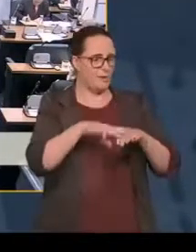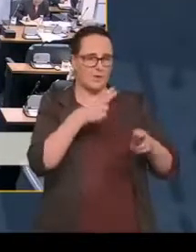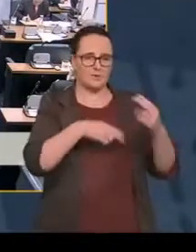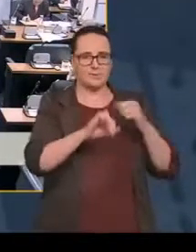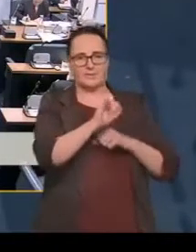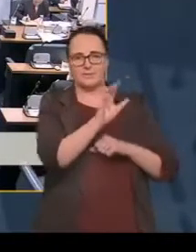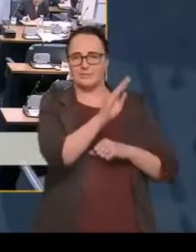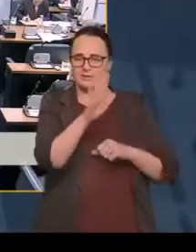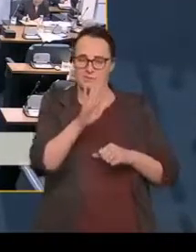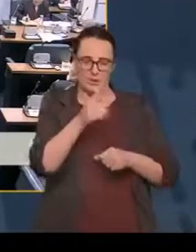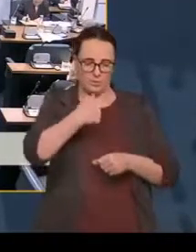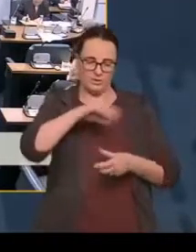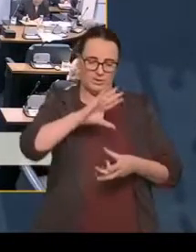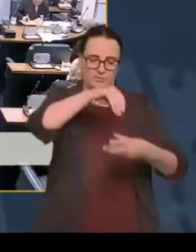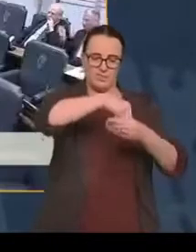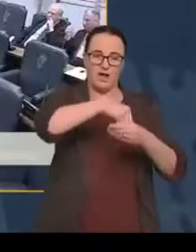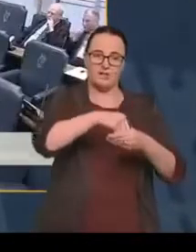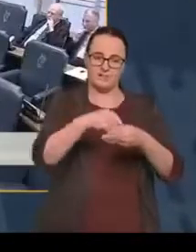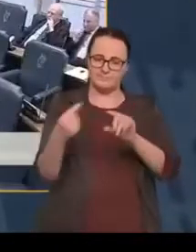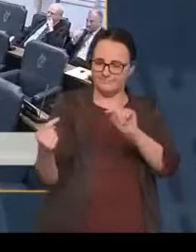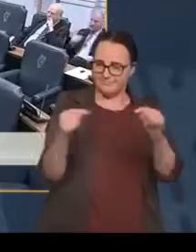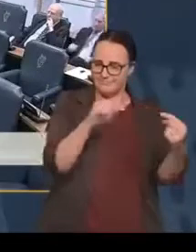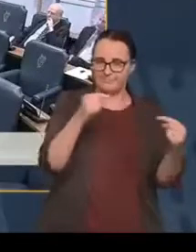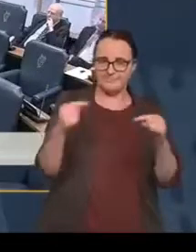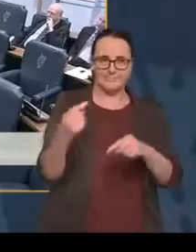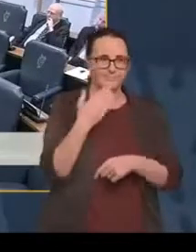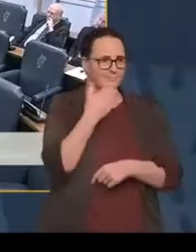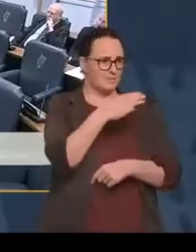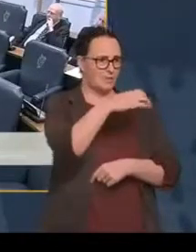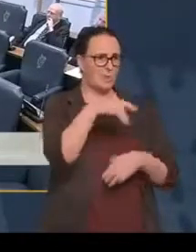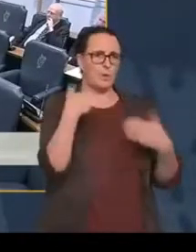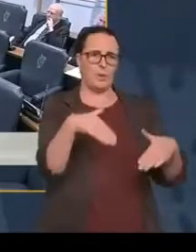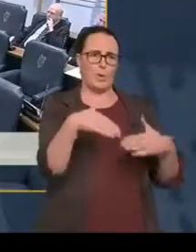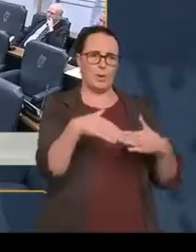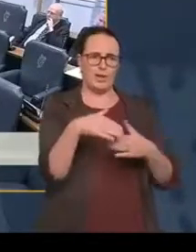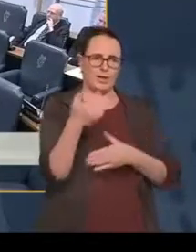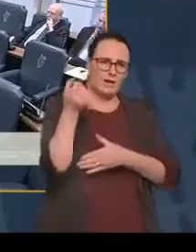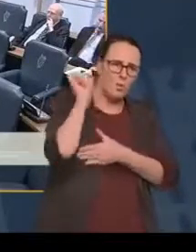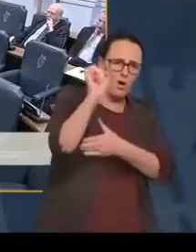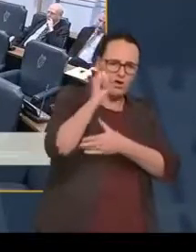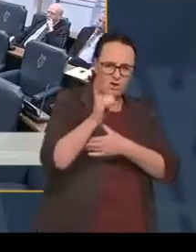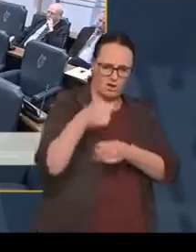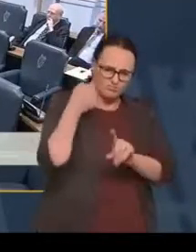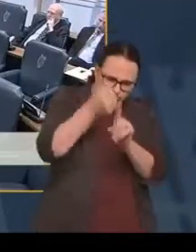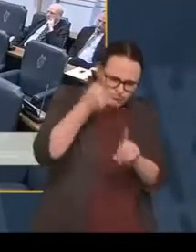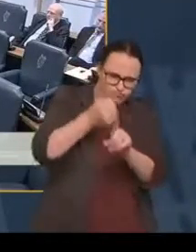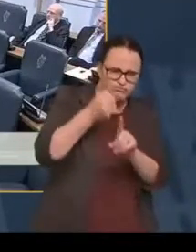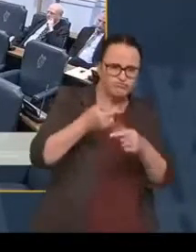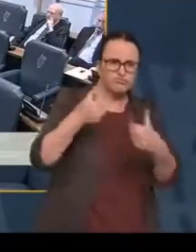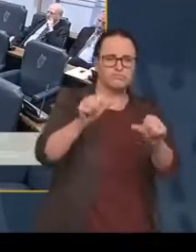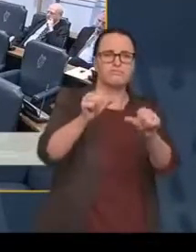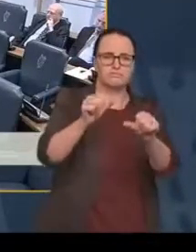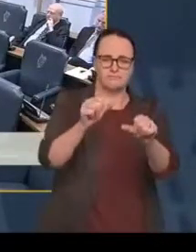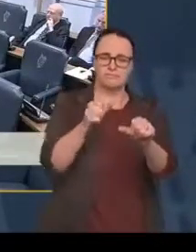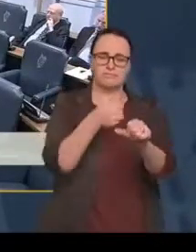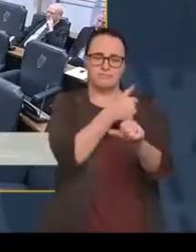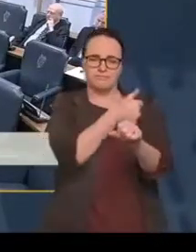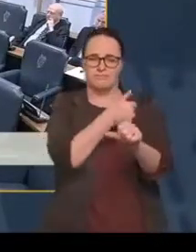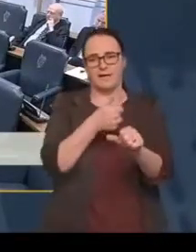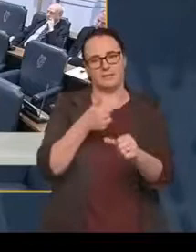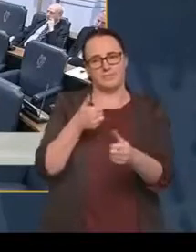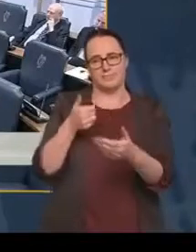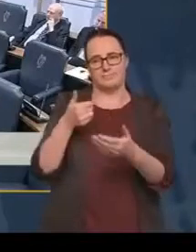bill. We've been involved in the debate, and to Mark for being a Trojan warrior and pushing it forward, but most of all